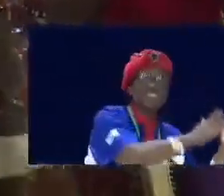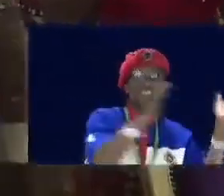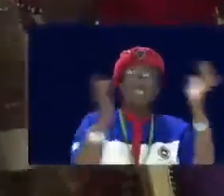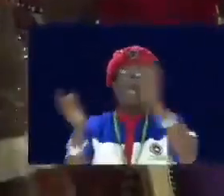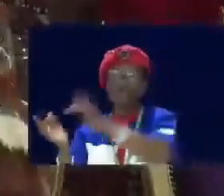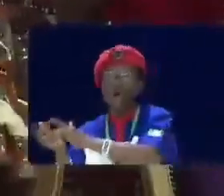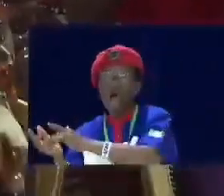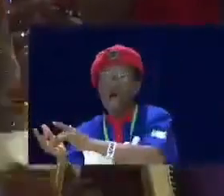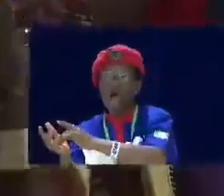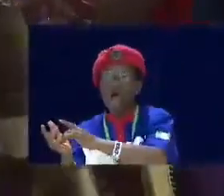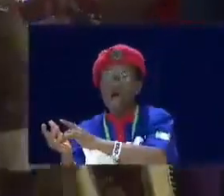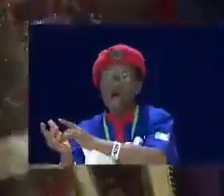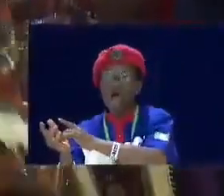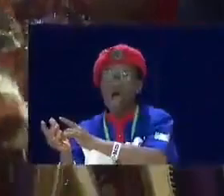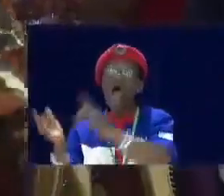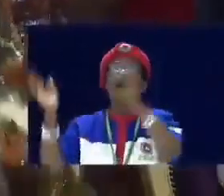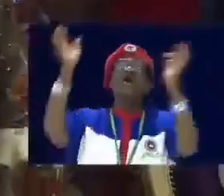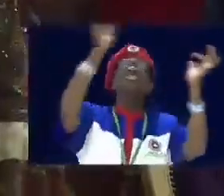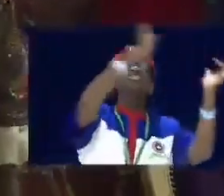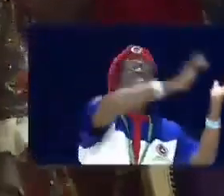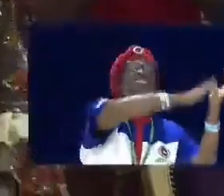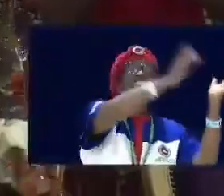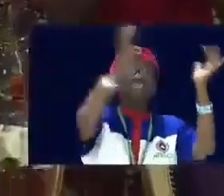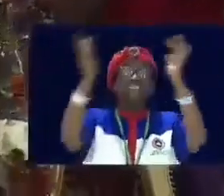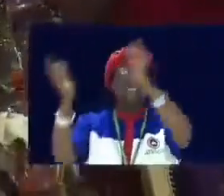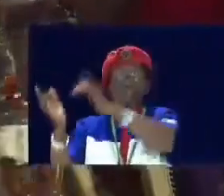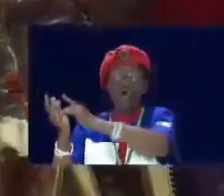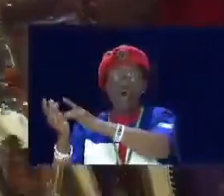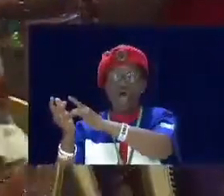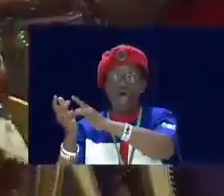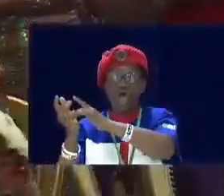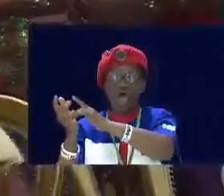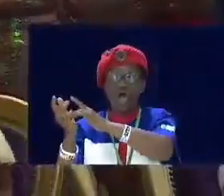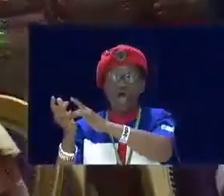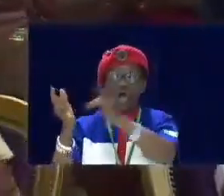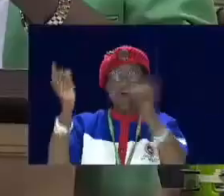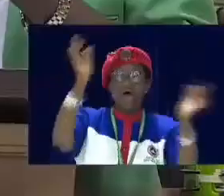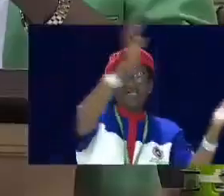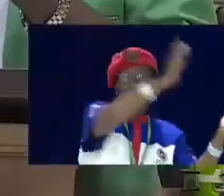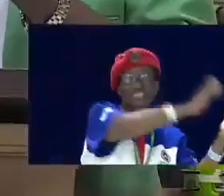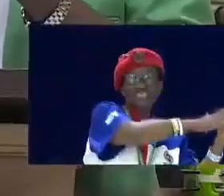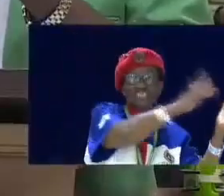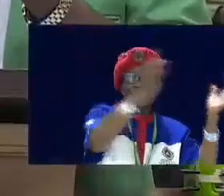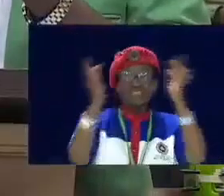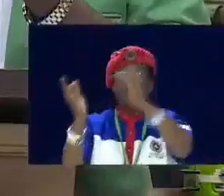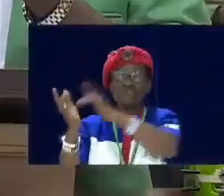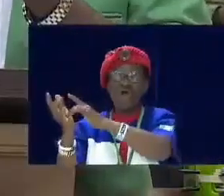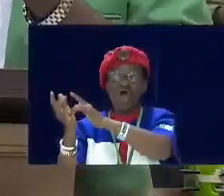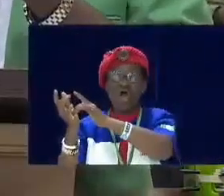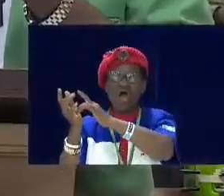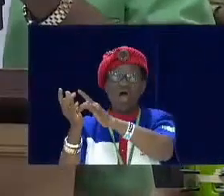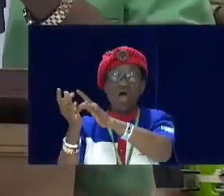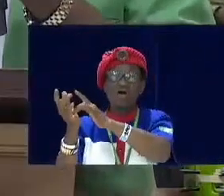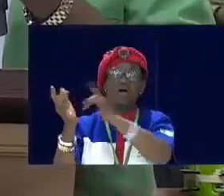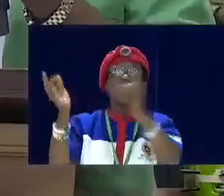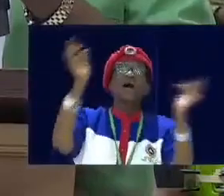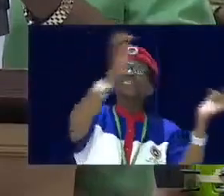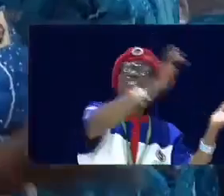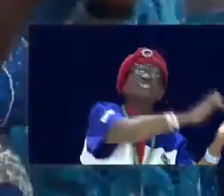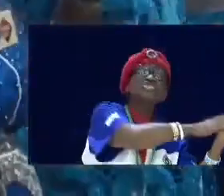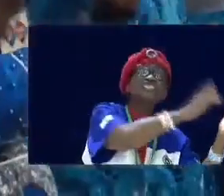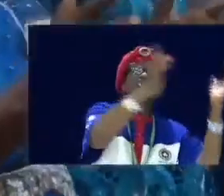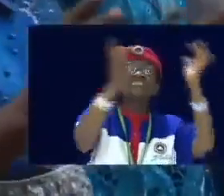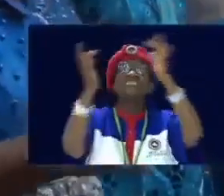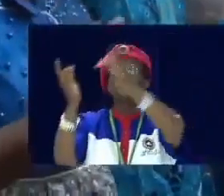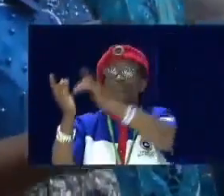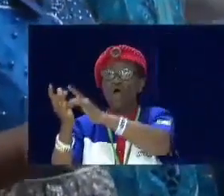Jesus. Jesus. Jesus. Jesus. Jesus. Jesus.